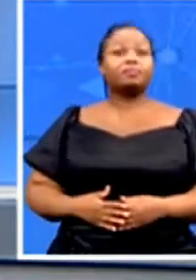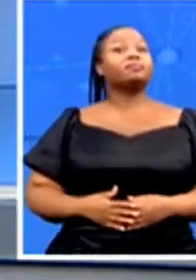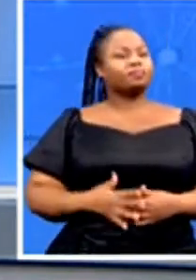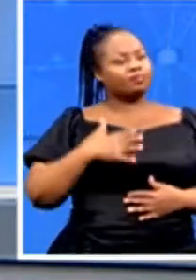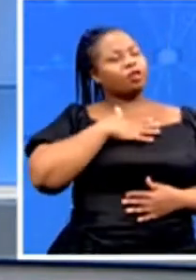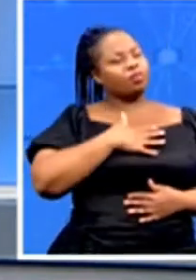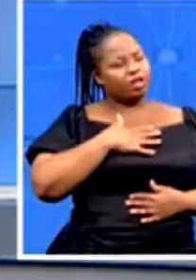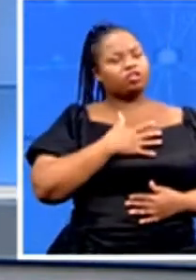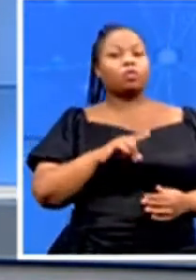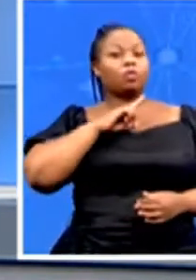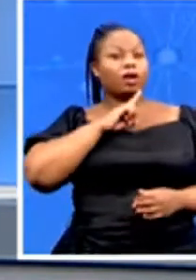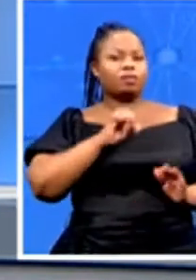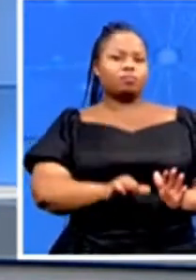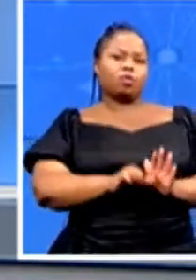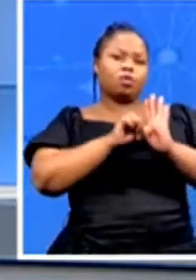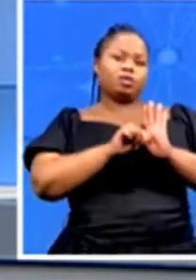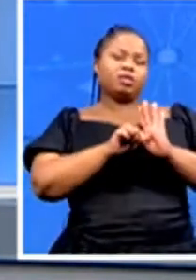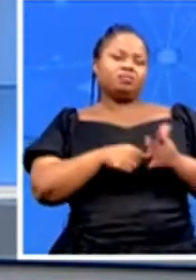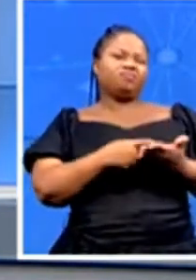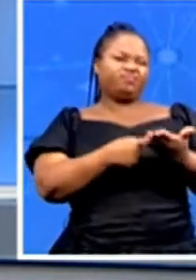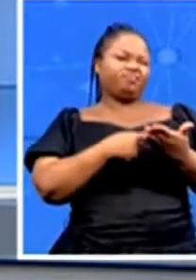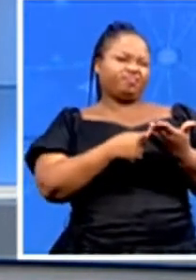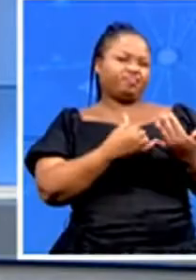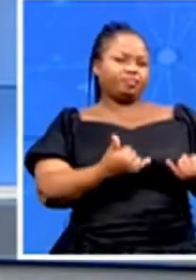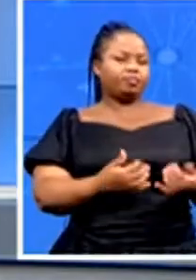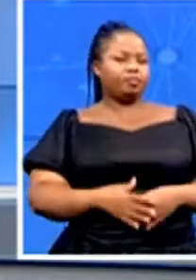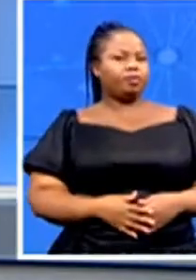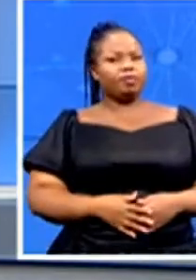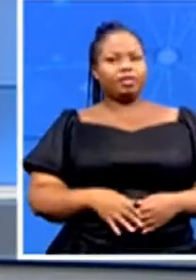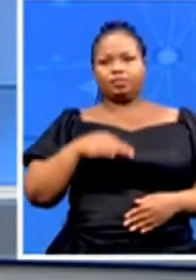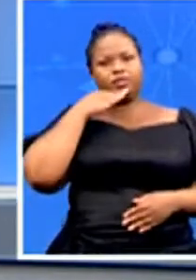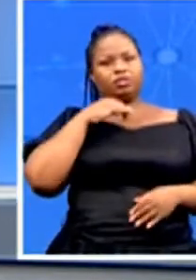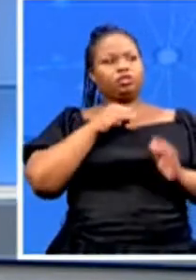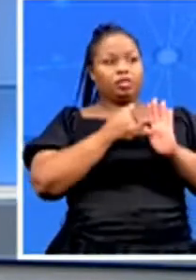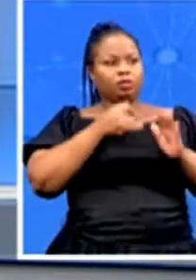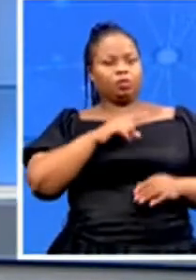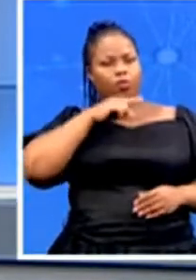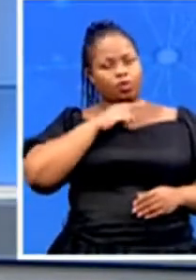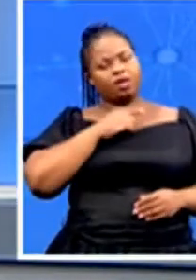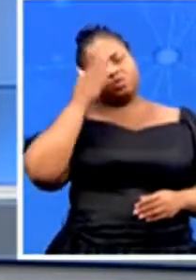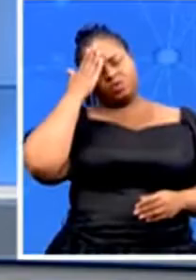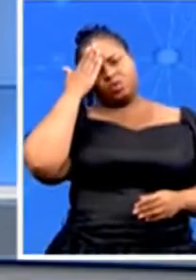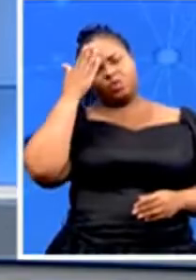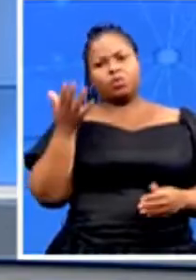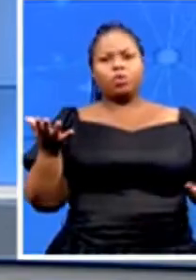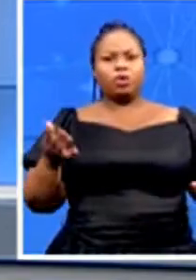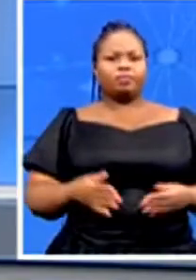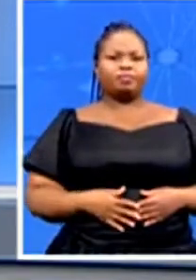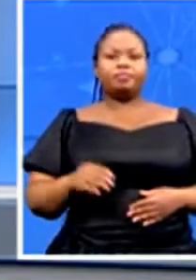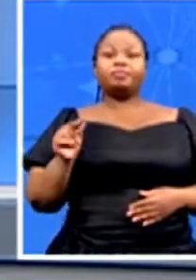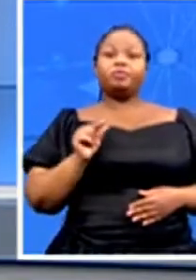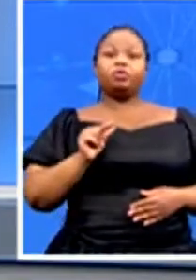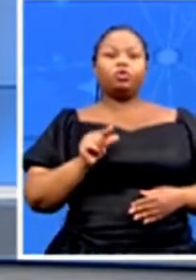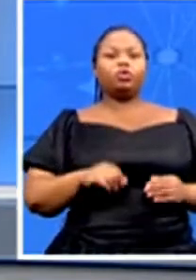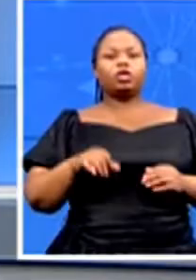we will be having, and not just about the fact that we're leading or we're getting closer to the local government elections, but just the rights